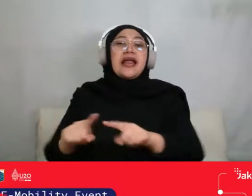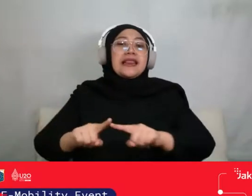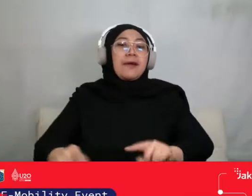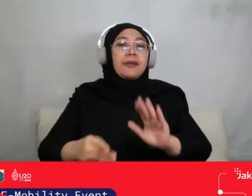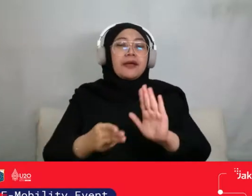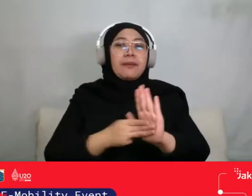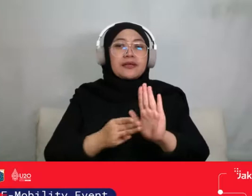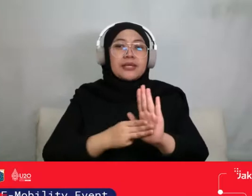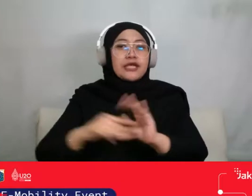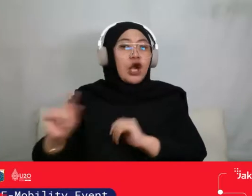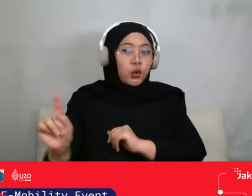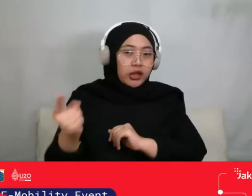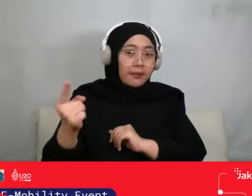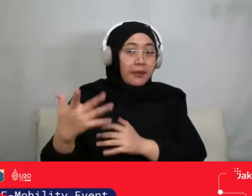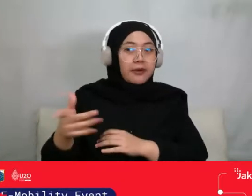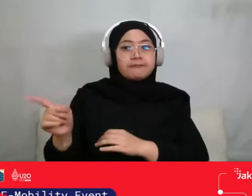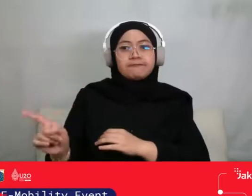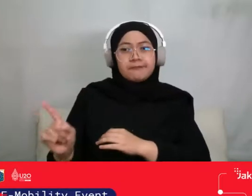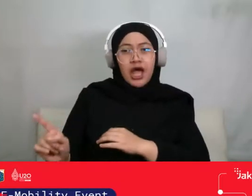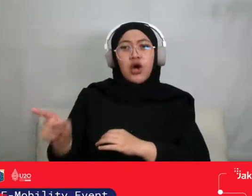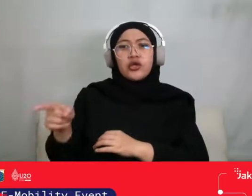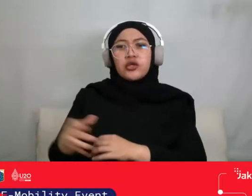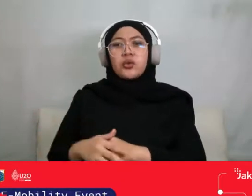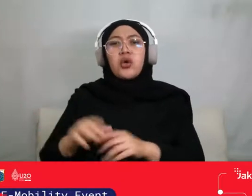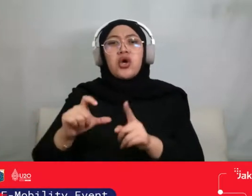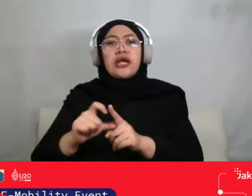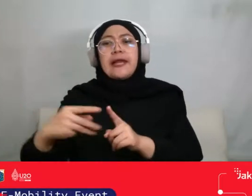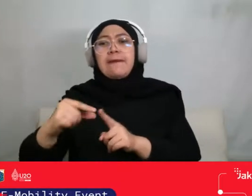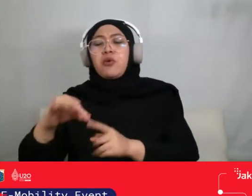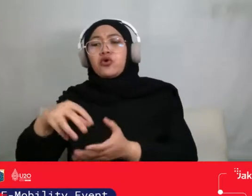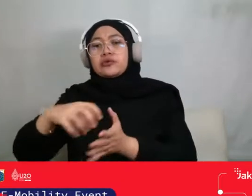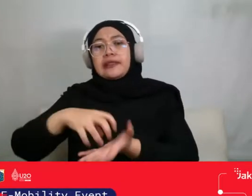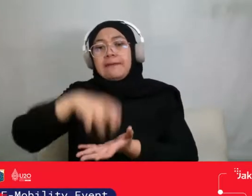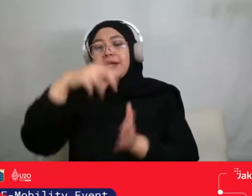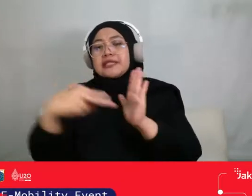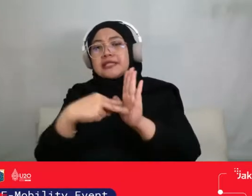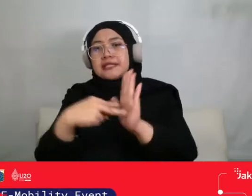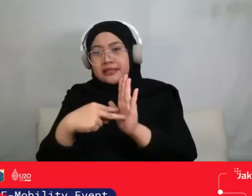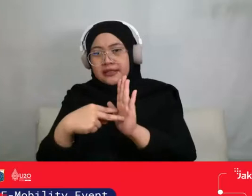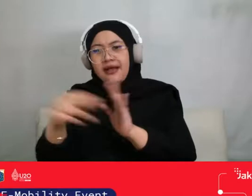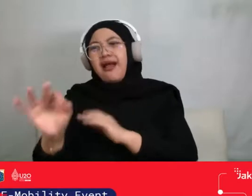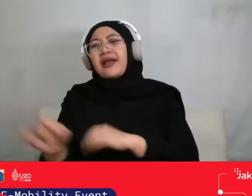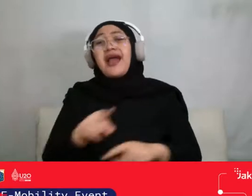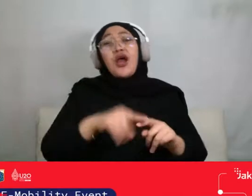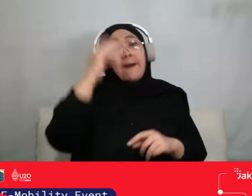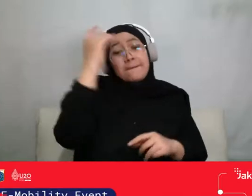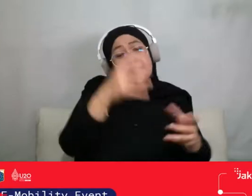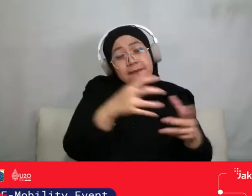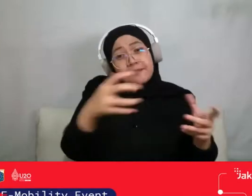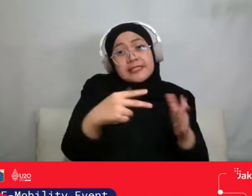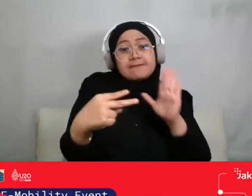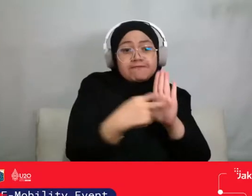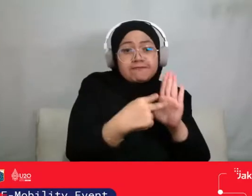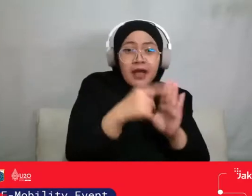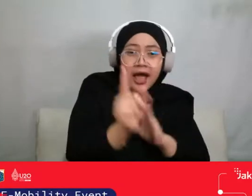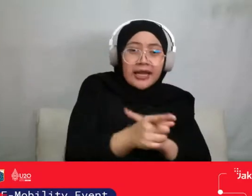of the depot. For large buses, to whatever extent the depot is available to start with. But for microbuses, there is